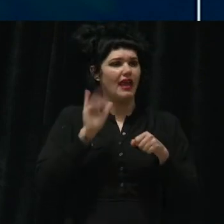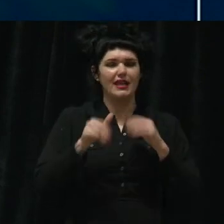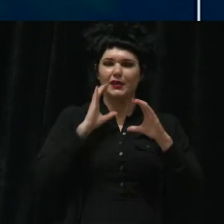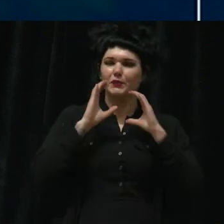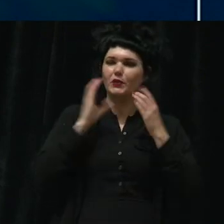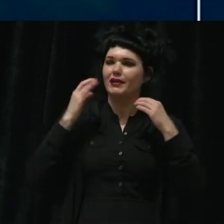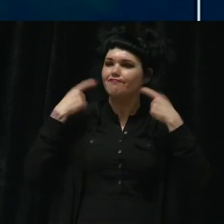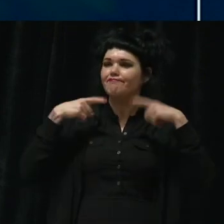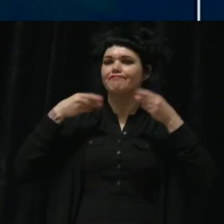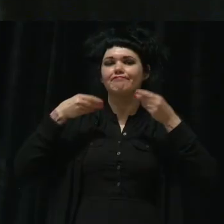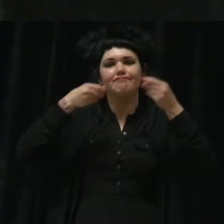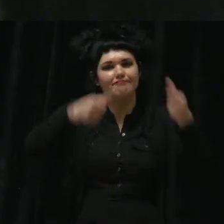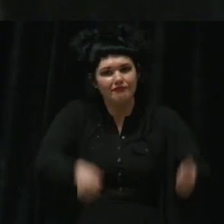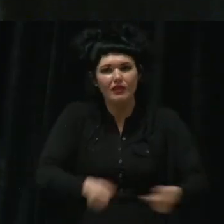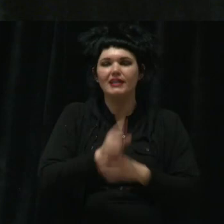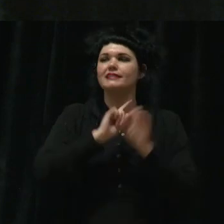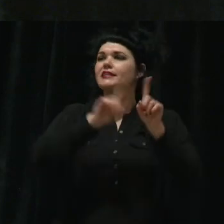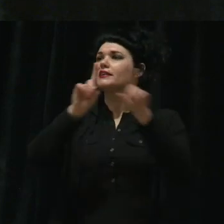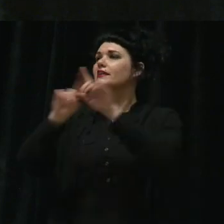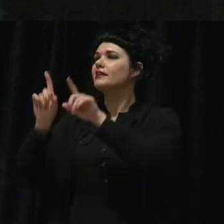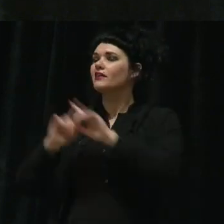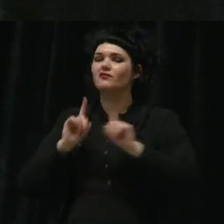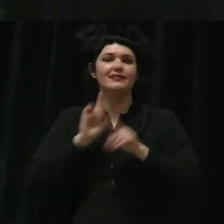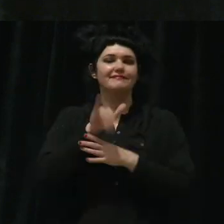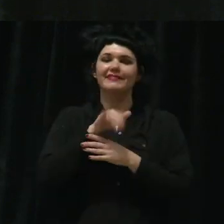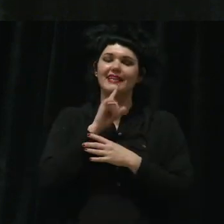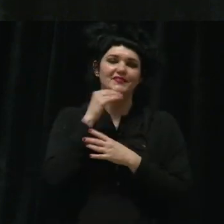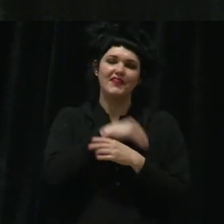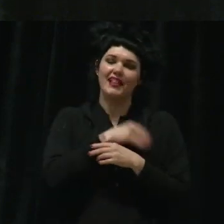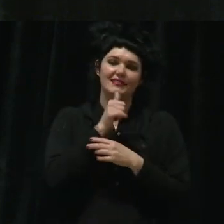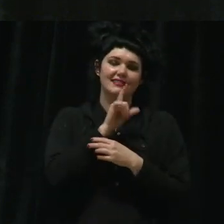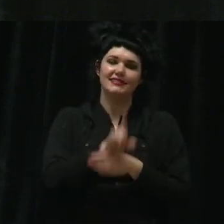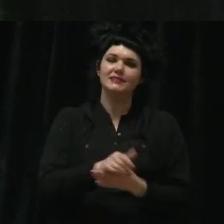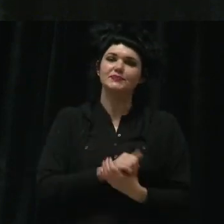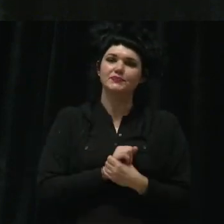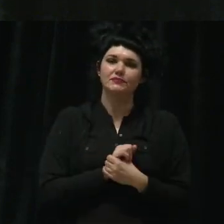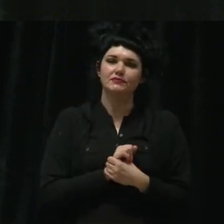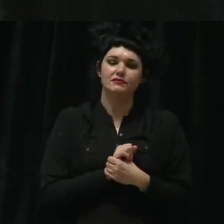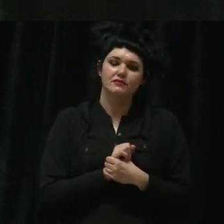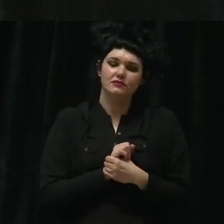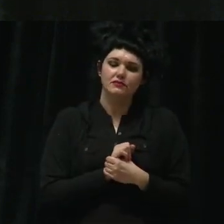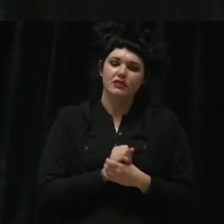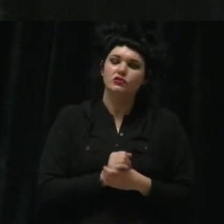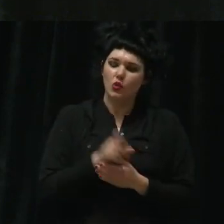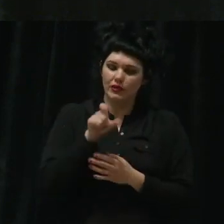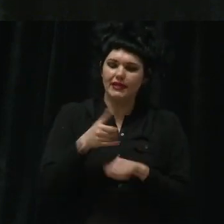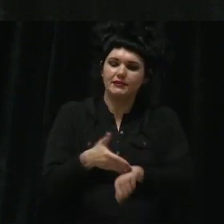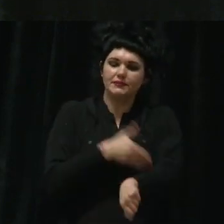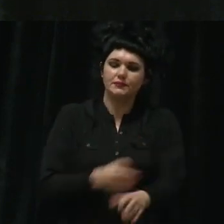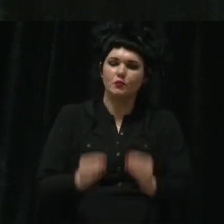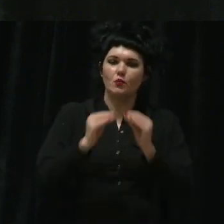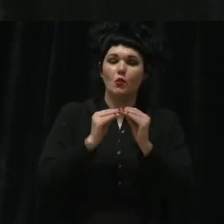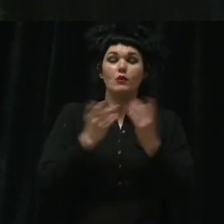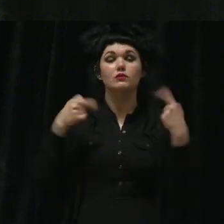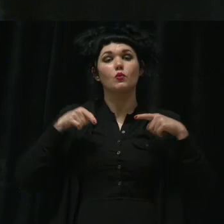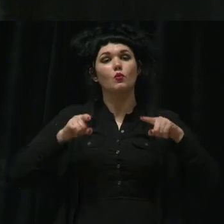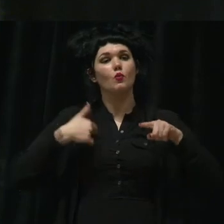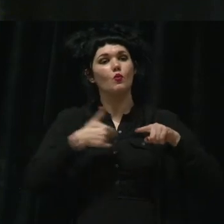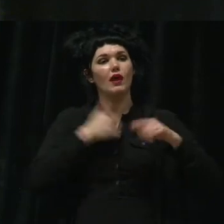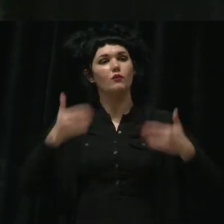is a fallacy and is one that would doom our process, our progress. So I think as we move